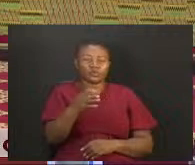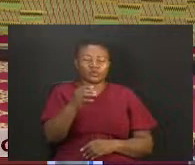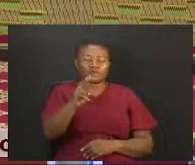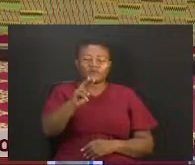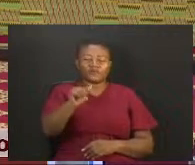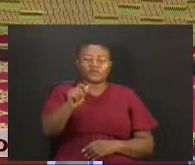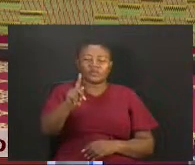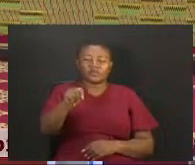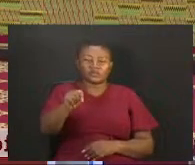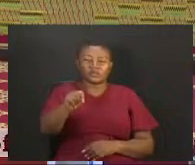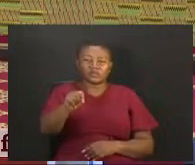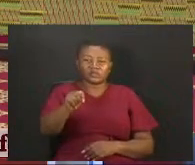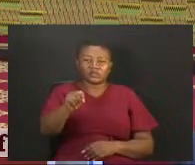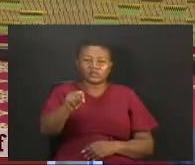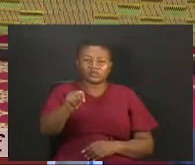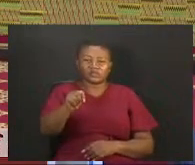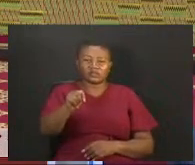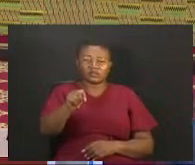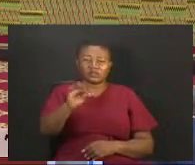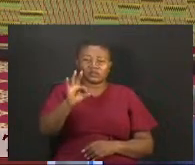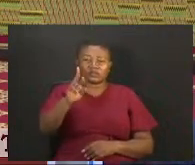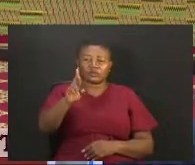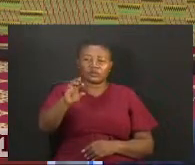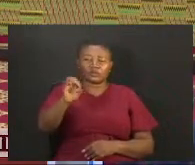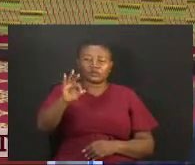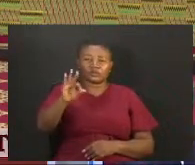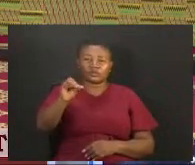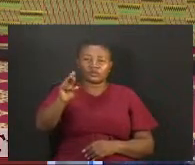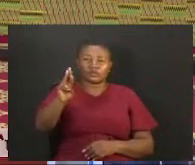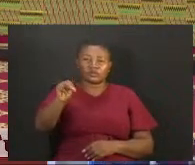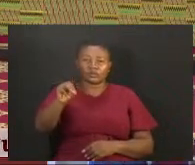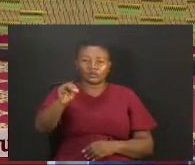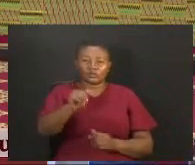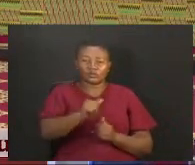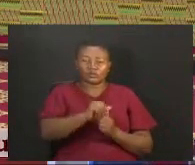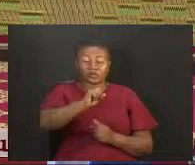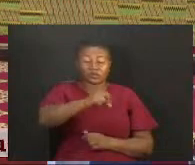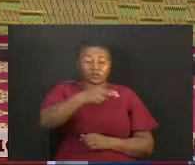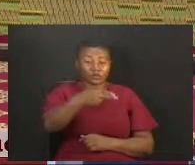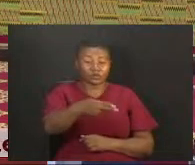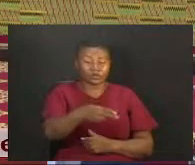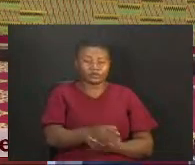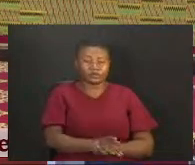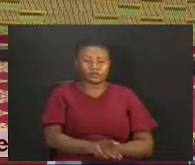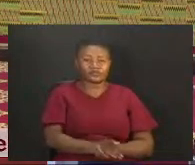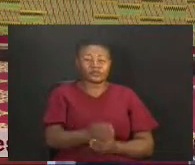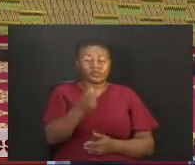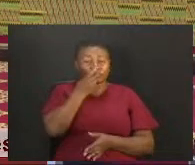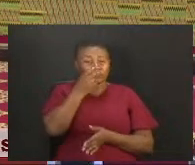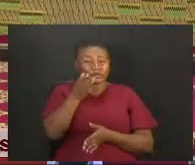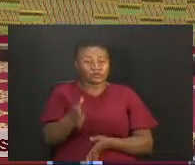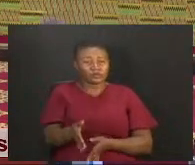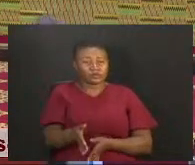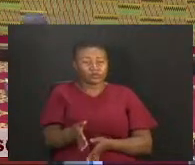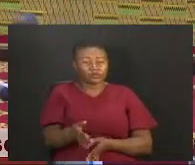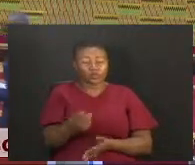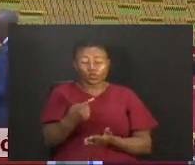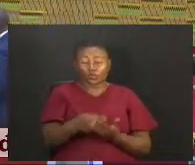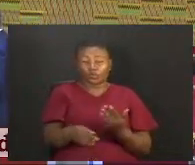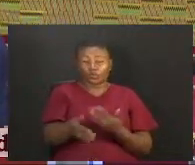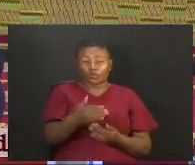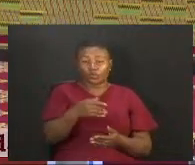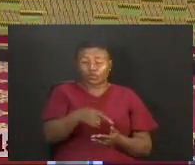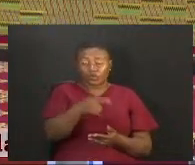force to hold broad consultation with key stakeholders for their input. Mr. Speaker, the parameters for